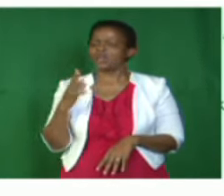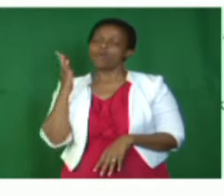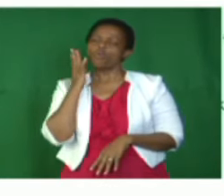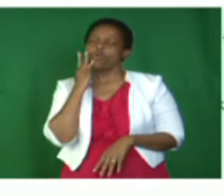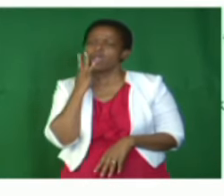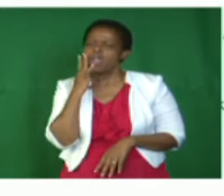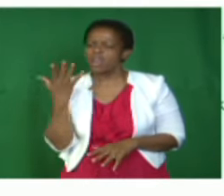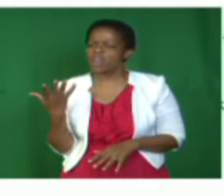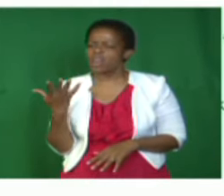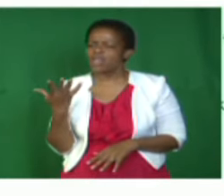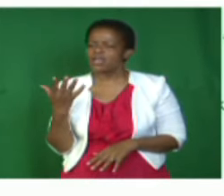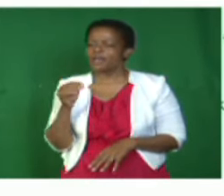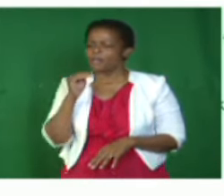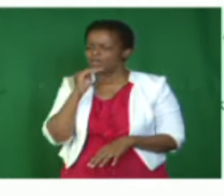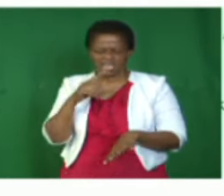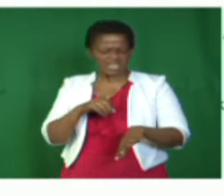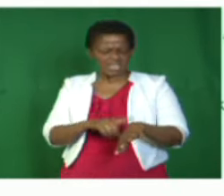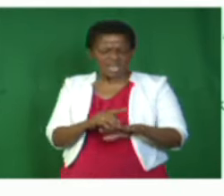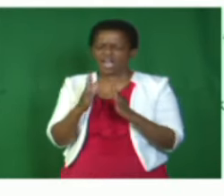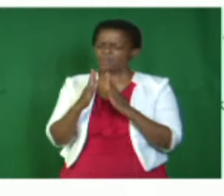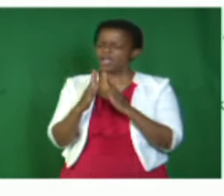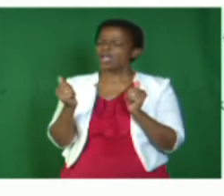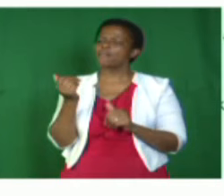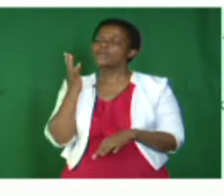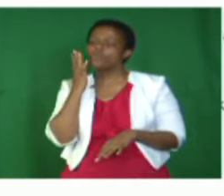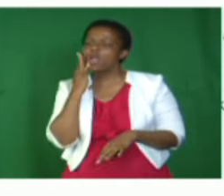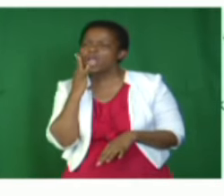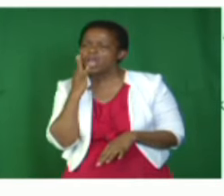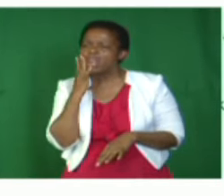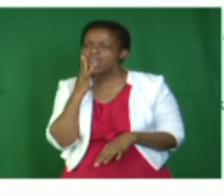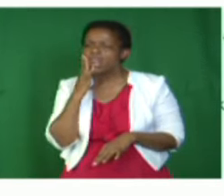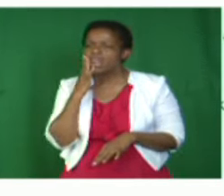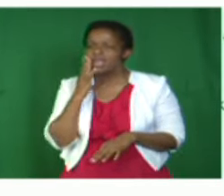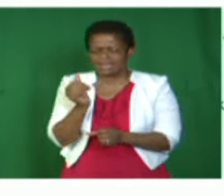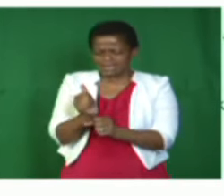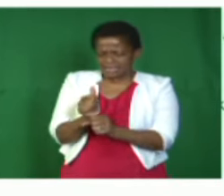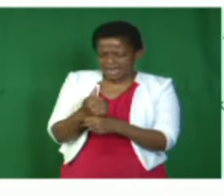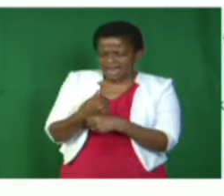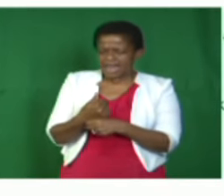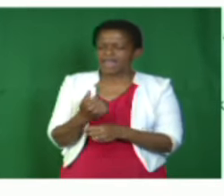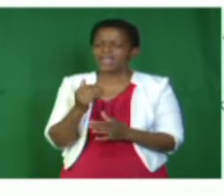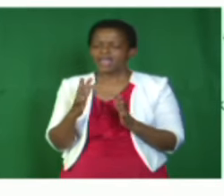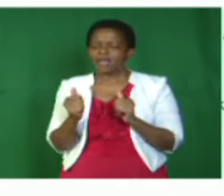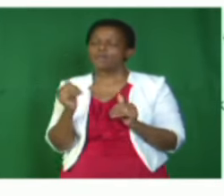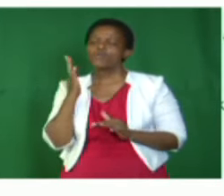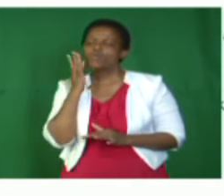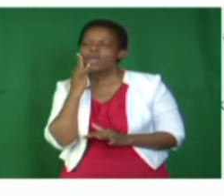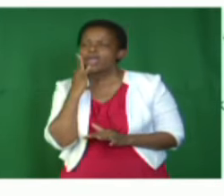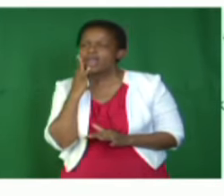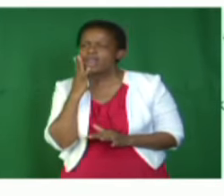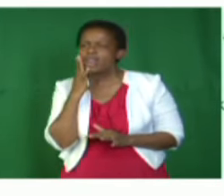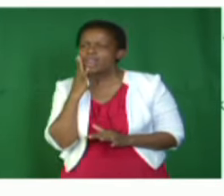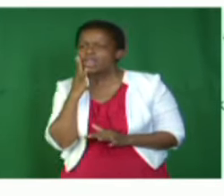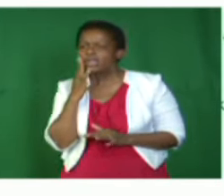the period in which something has happened. It can be time, it can be a date, it can be a specific